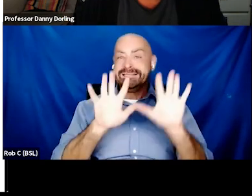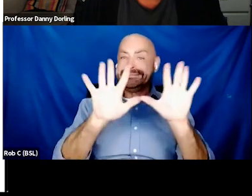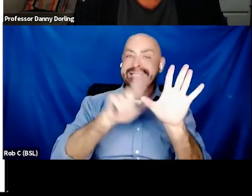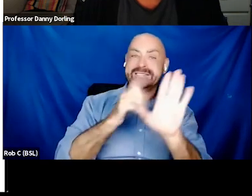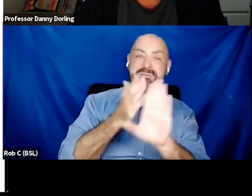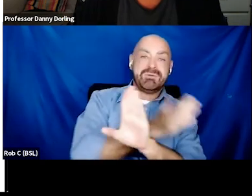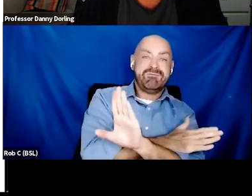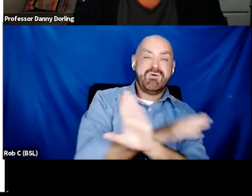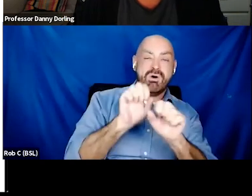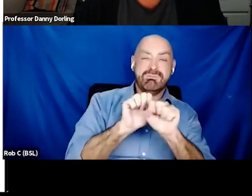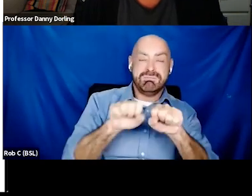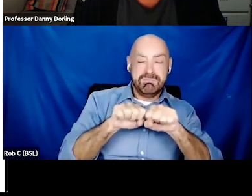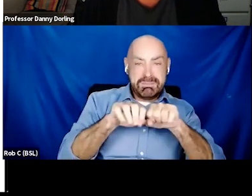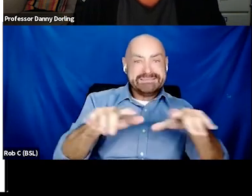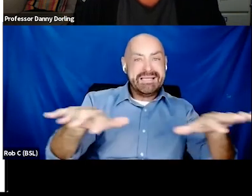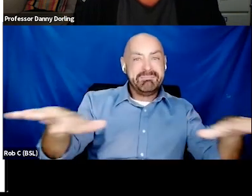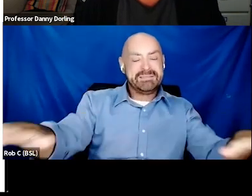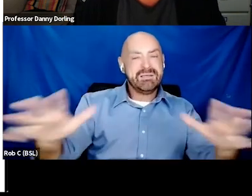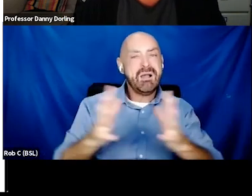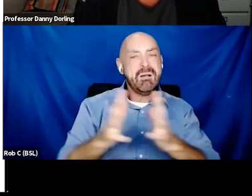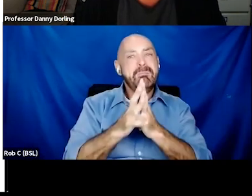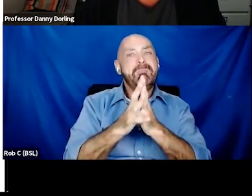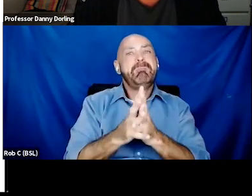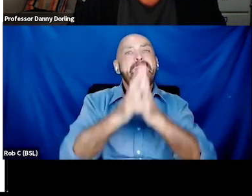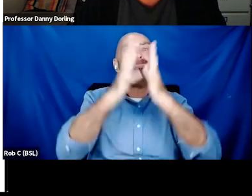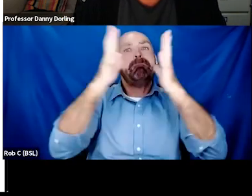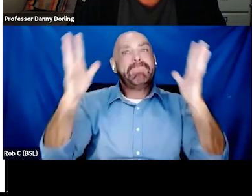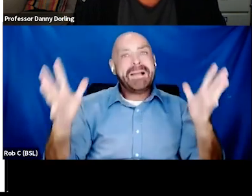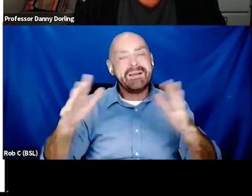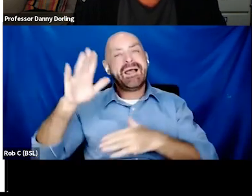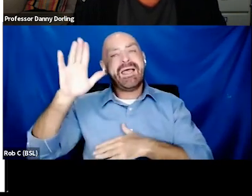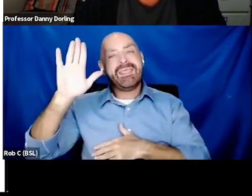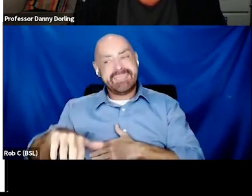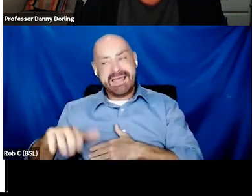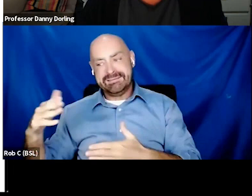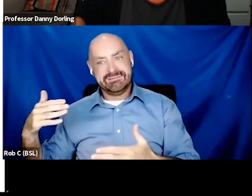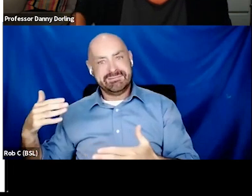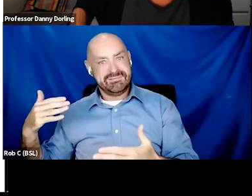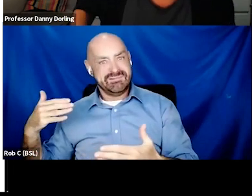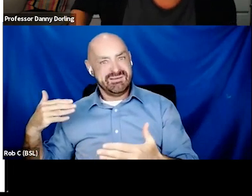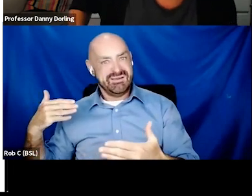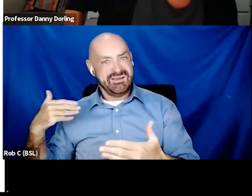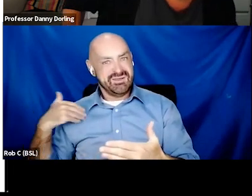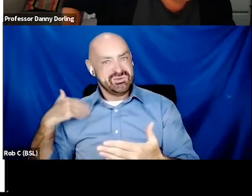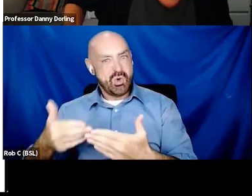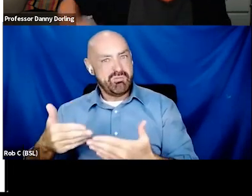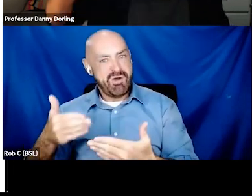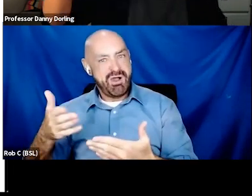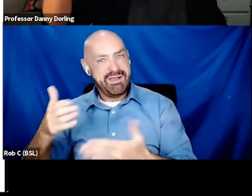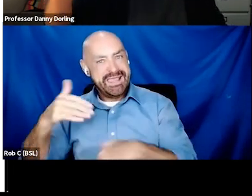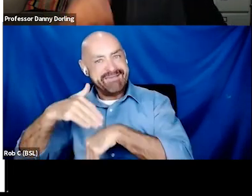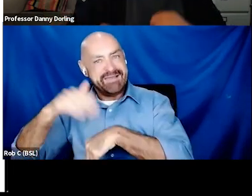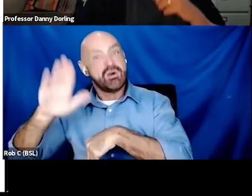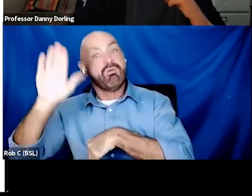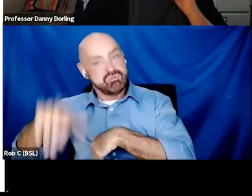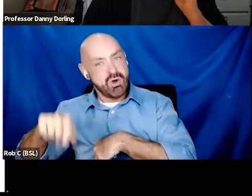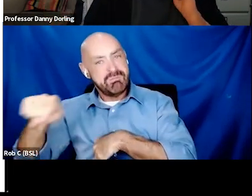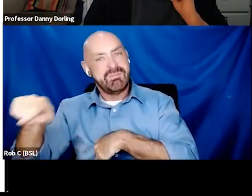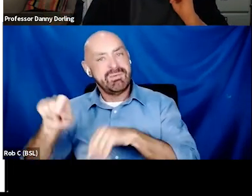were actually bigger than the falls that occurred so far due to the pandemic.